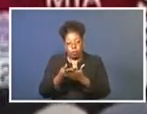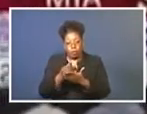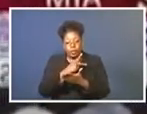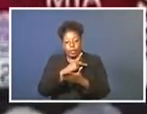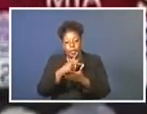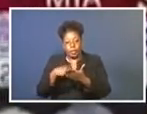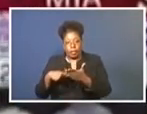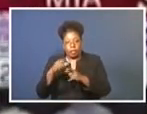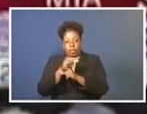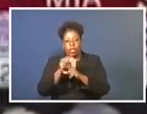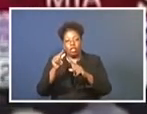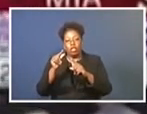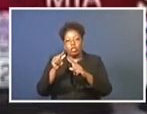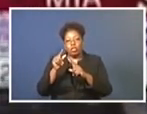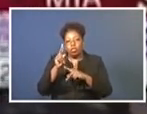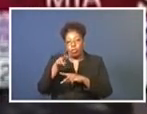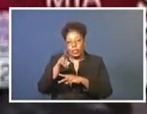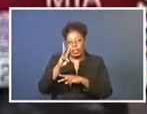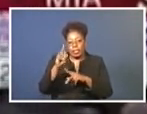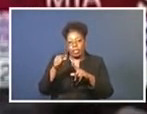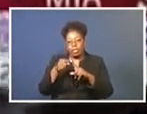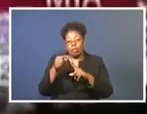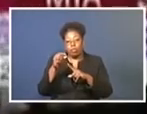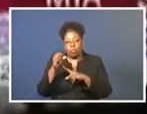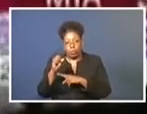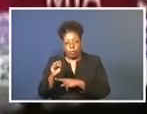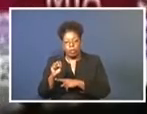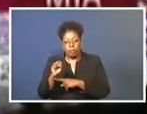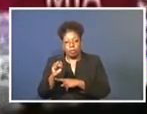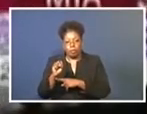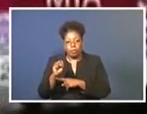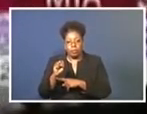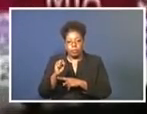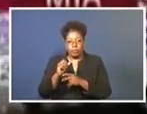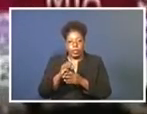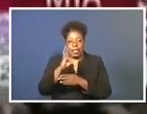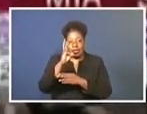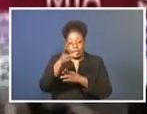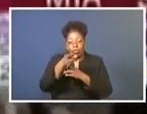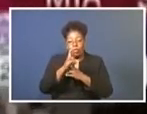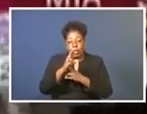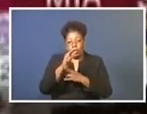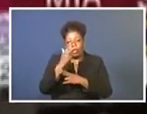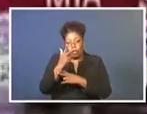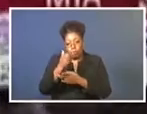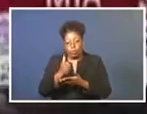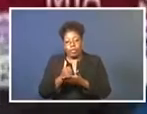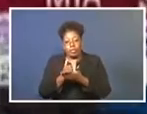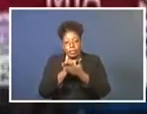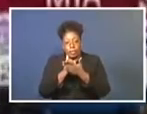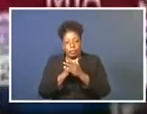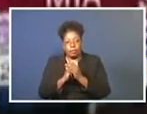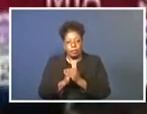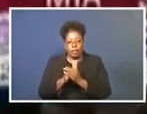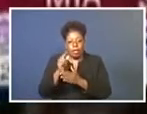would score 26 points, shooting 7 of 14 from 3, along with 6 rebounds and 3 assists. With the Kings in